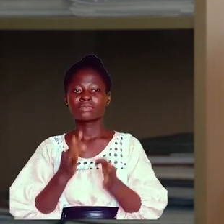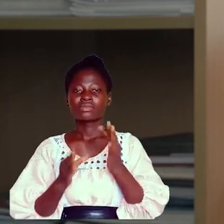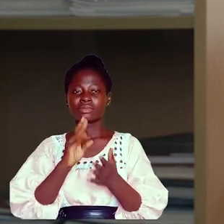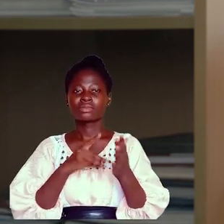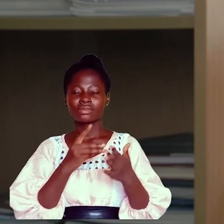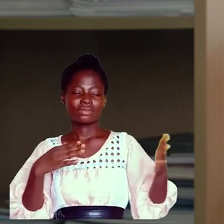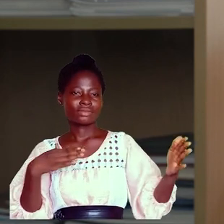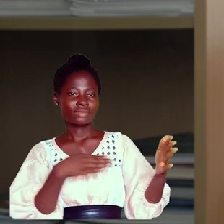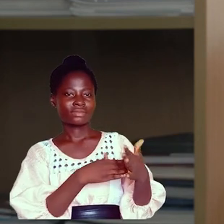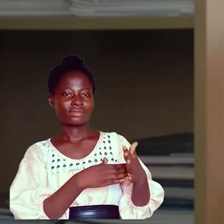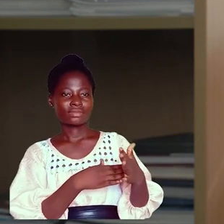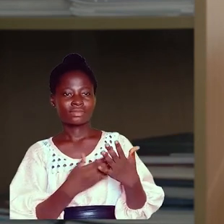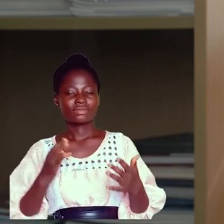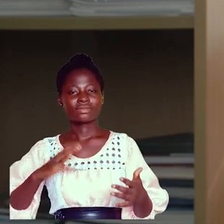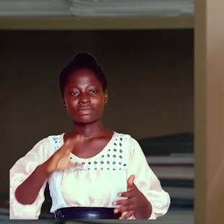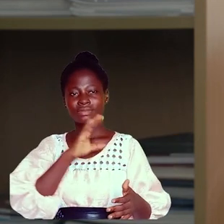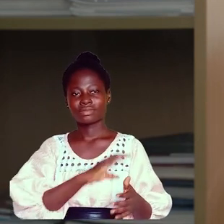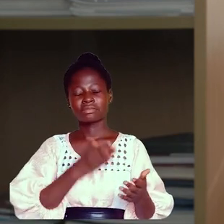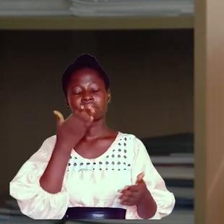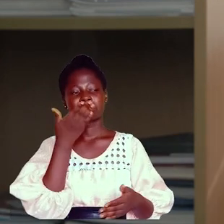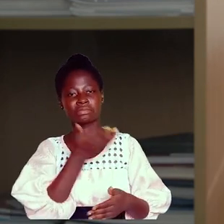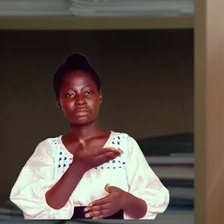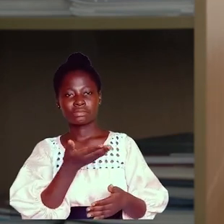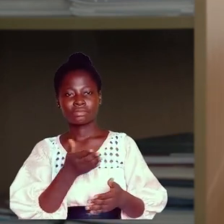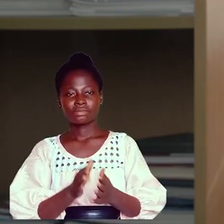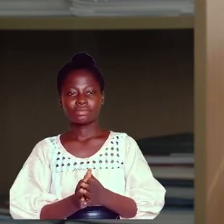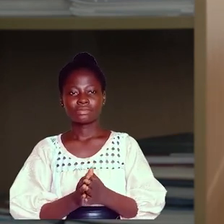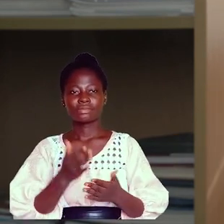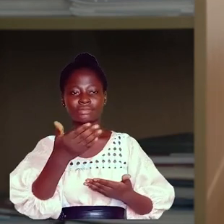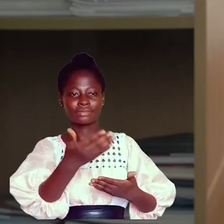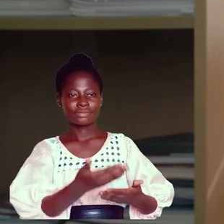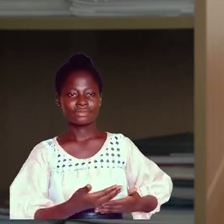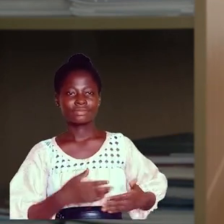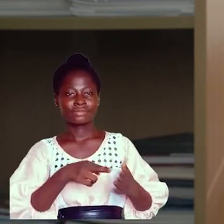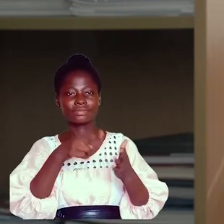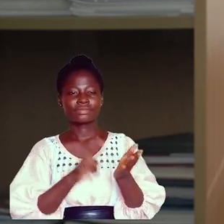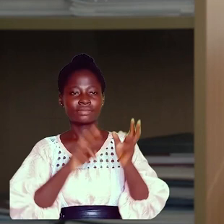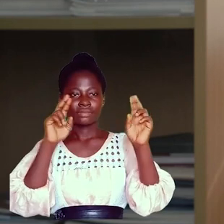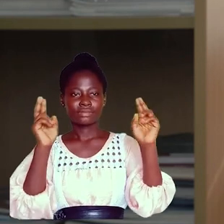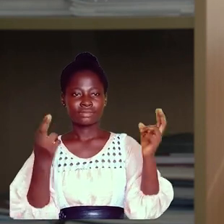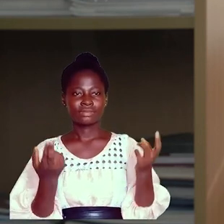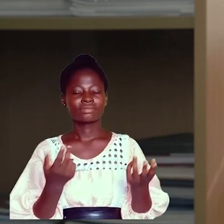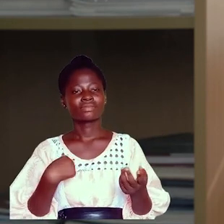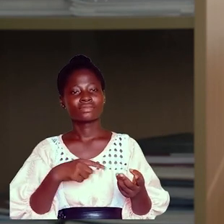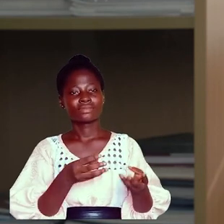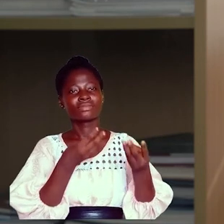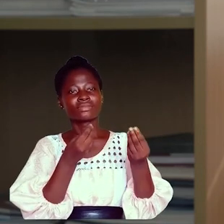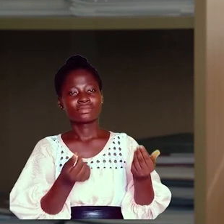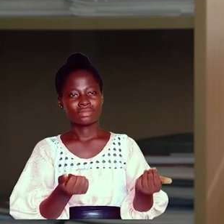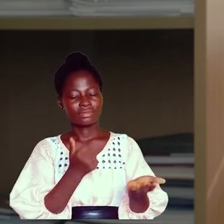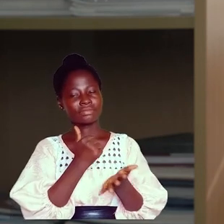are discriminated against, the commission is available as a point of call for them to report their issue, for us to deal with